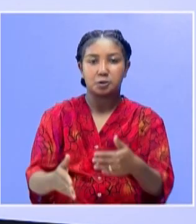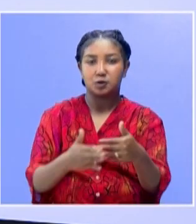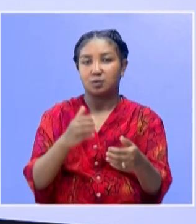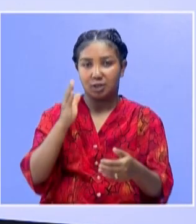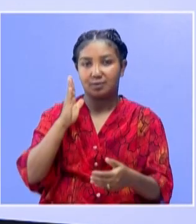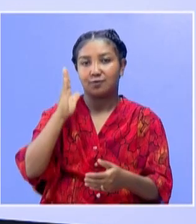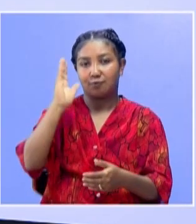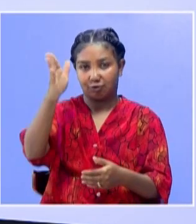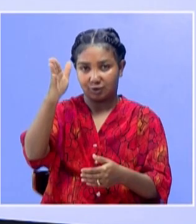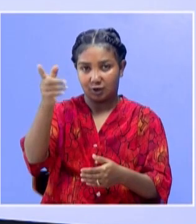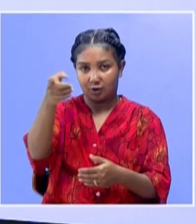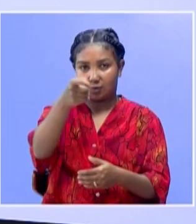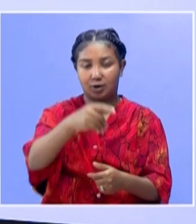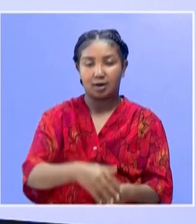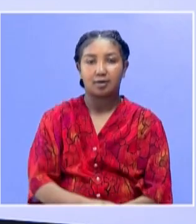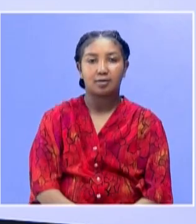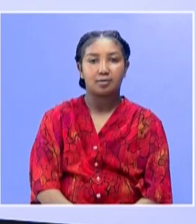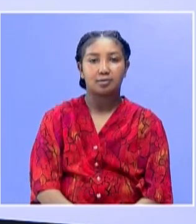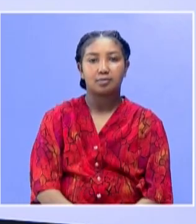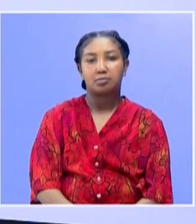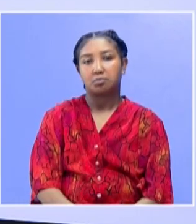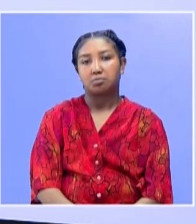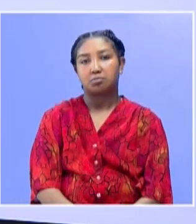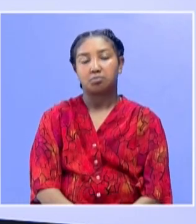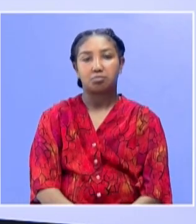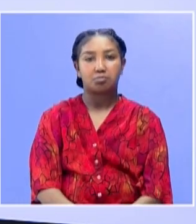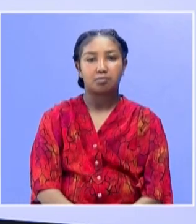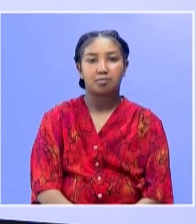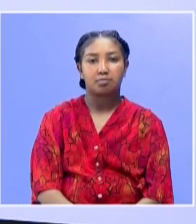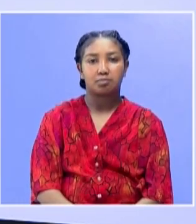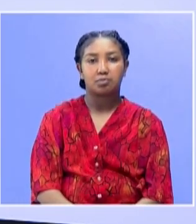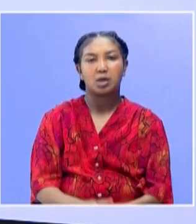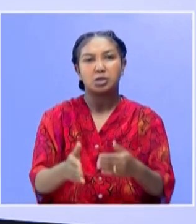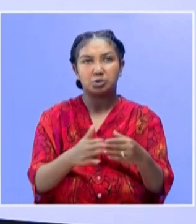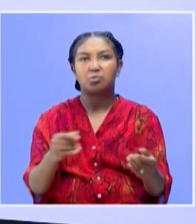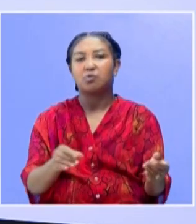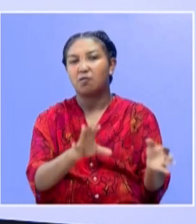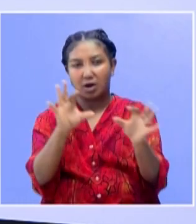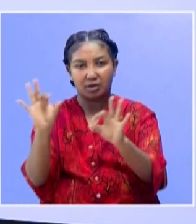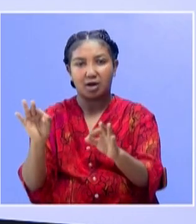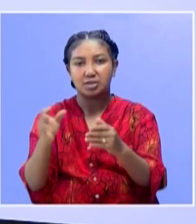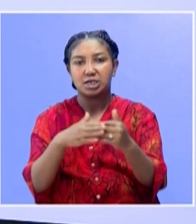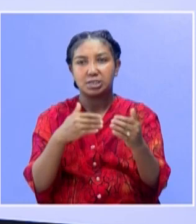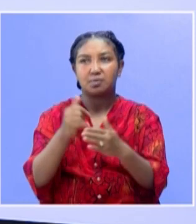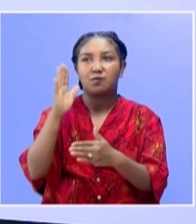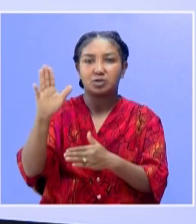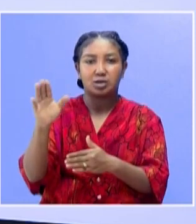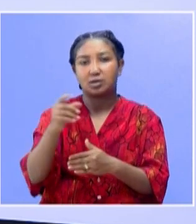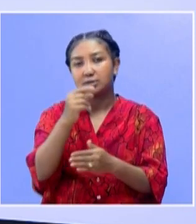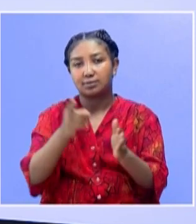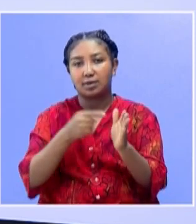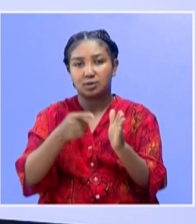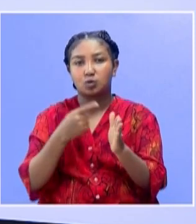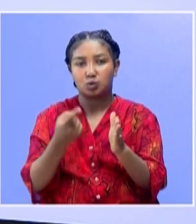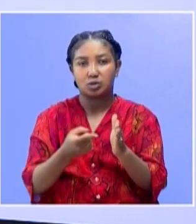Simple future. I would love to say, instead of saying simple future, okay, since sometimes we can use